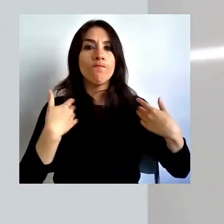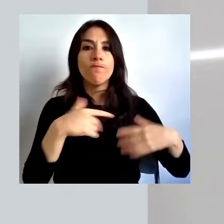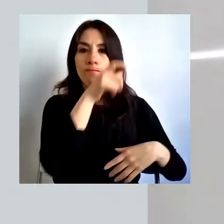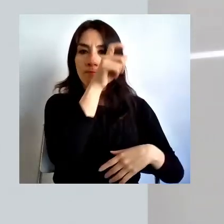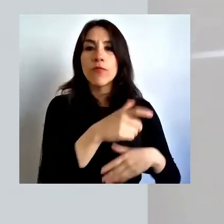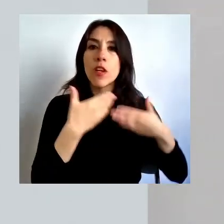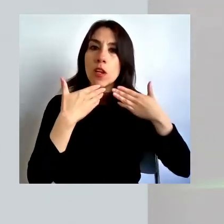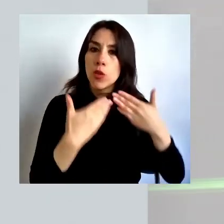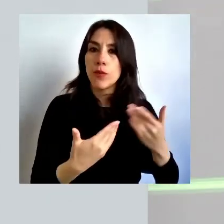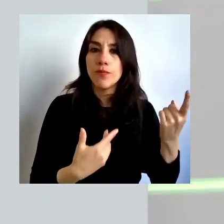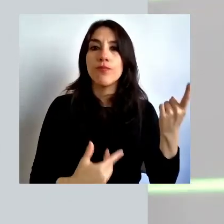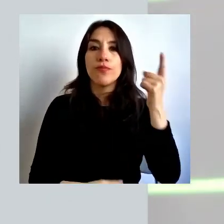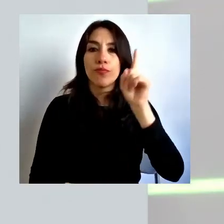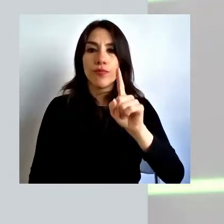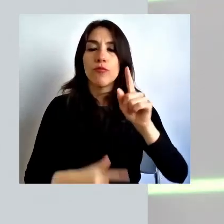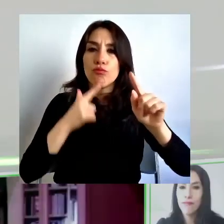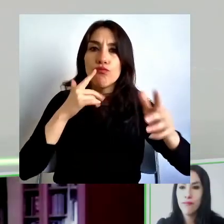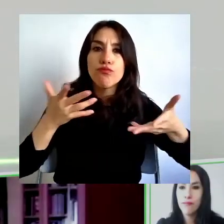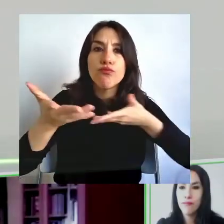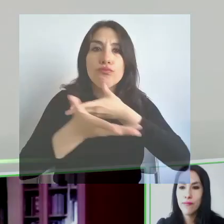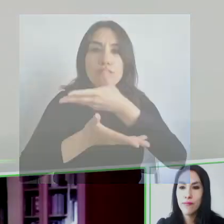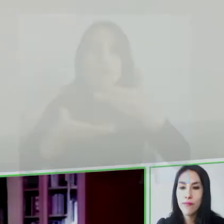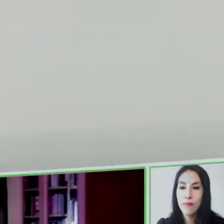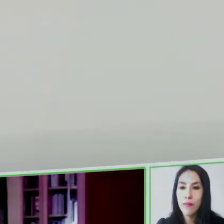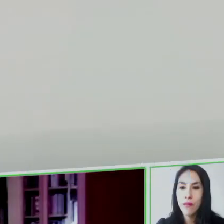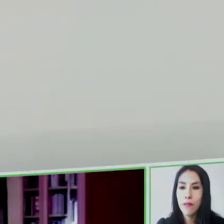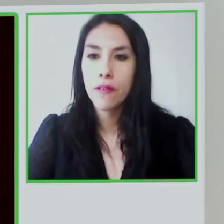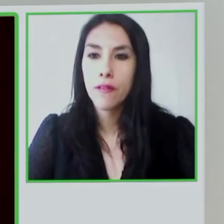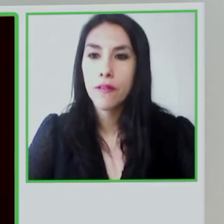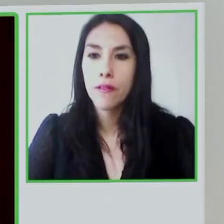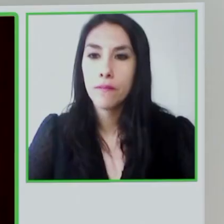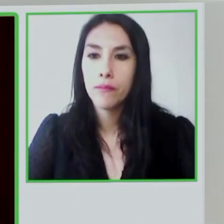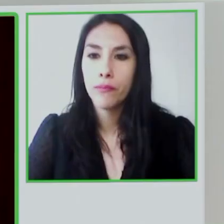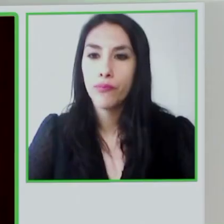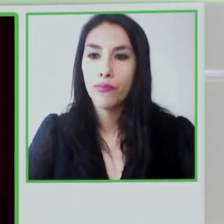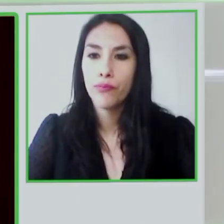your experience at our conference.